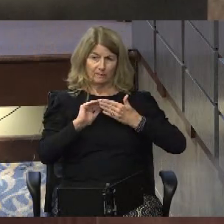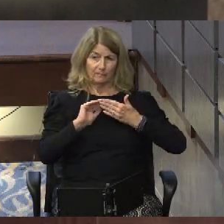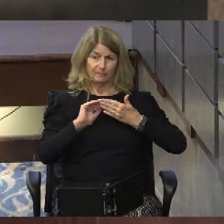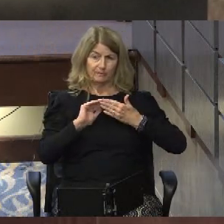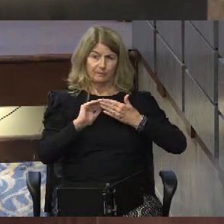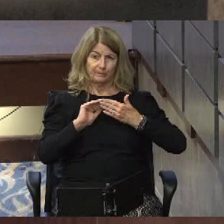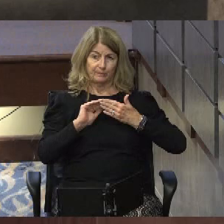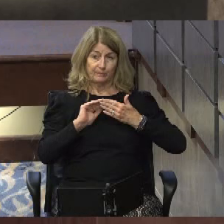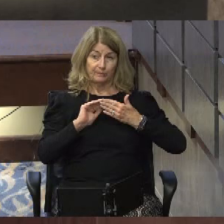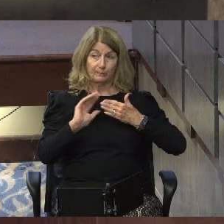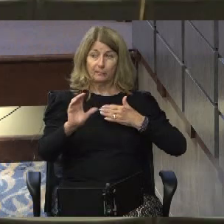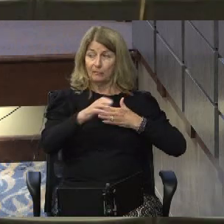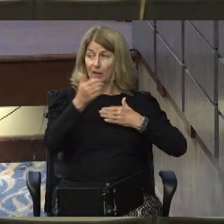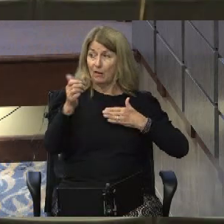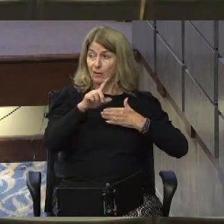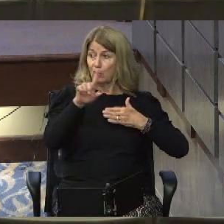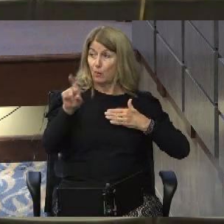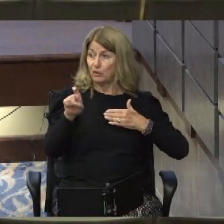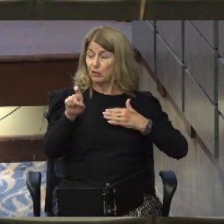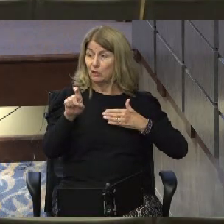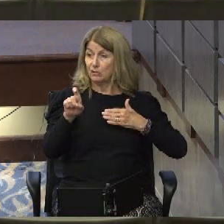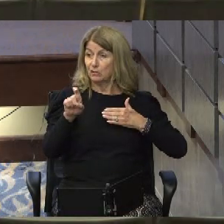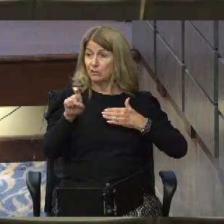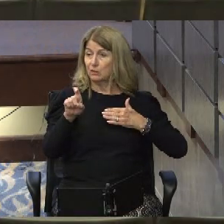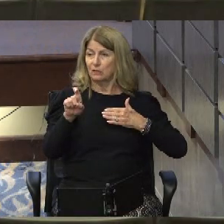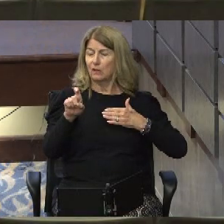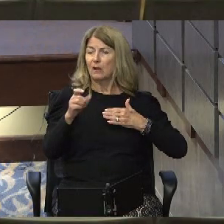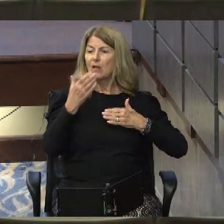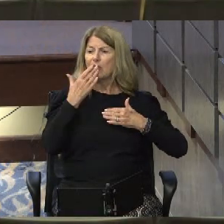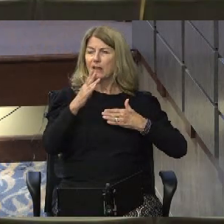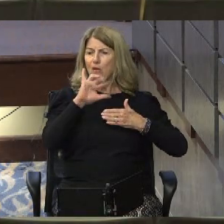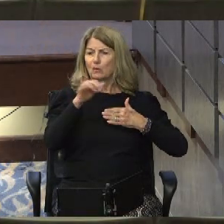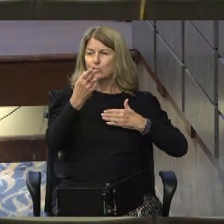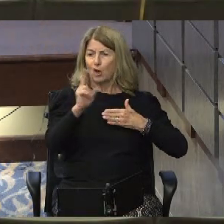Any other questions? All right, thanks, John.